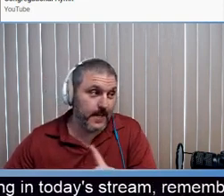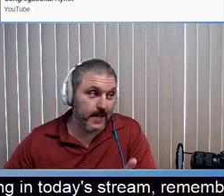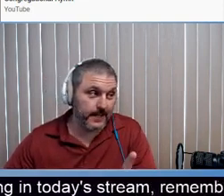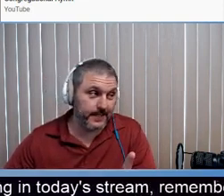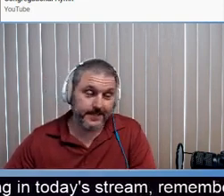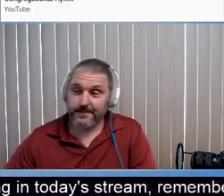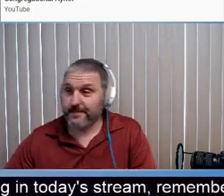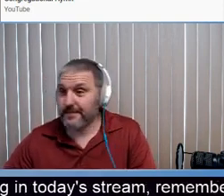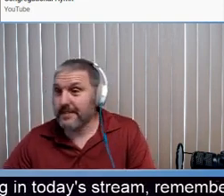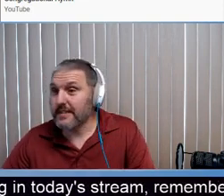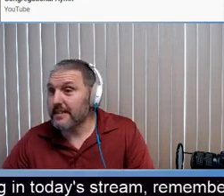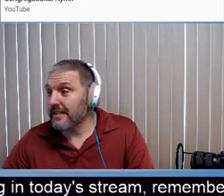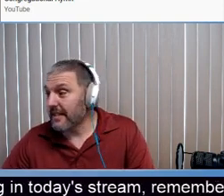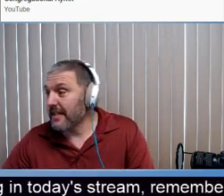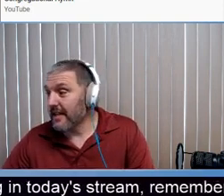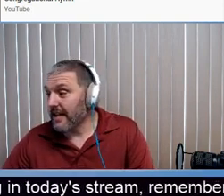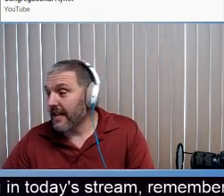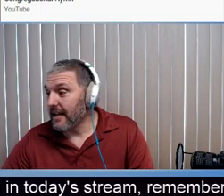None.